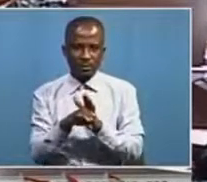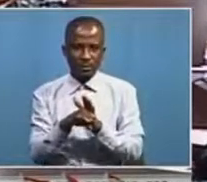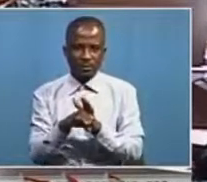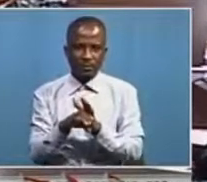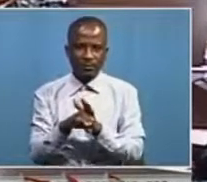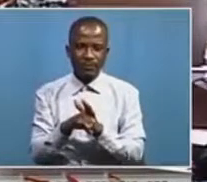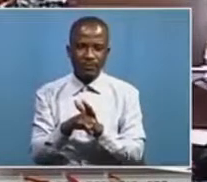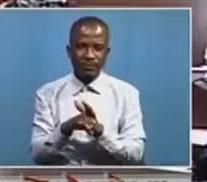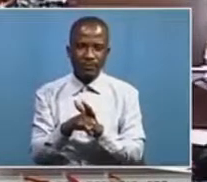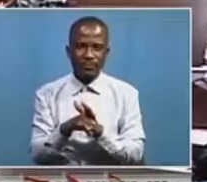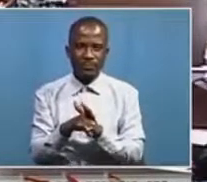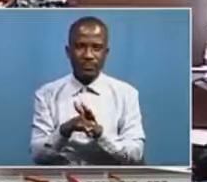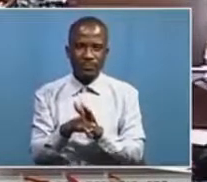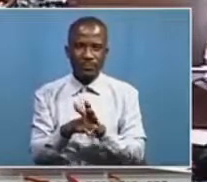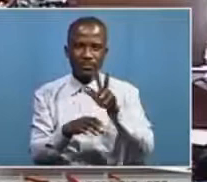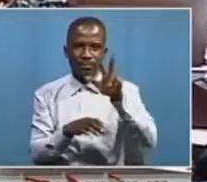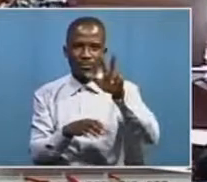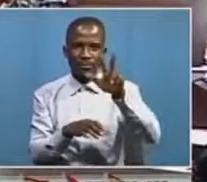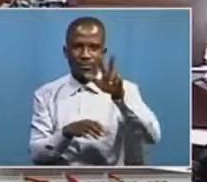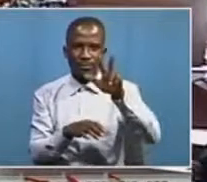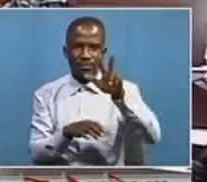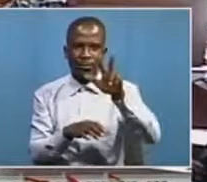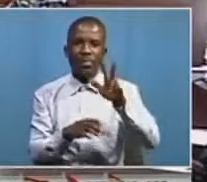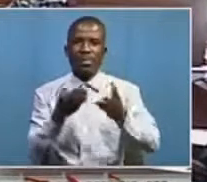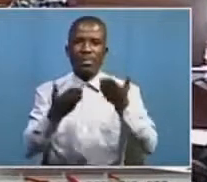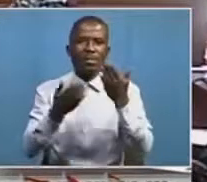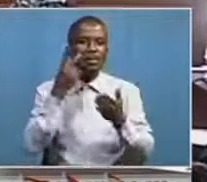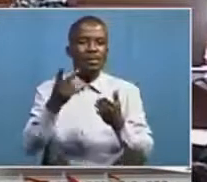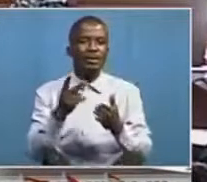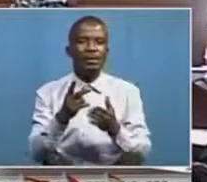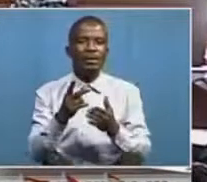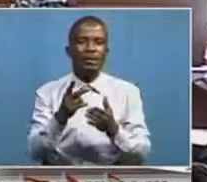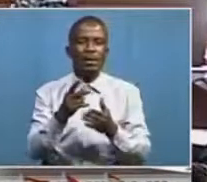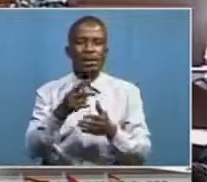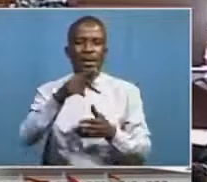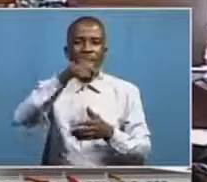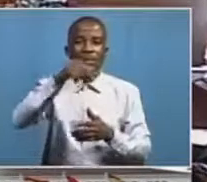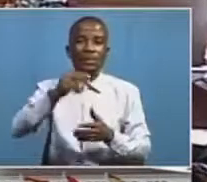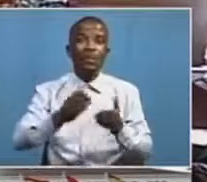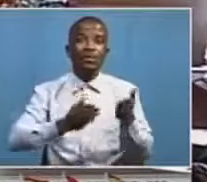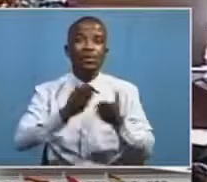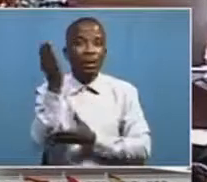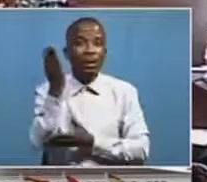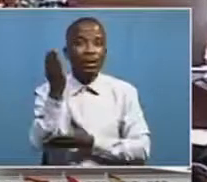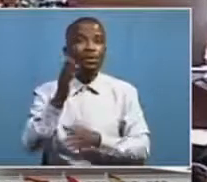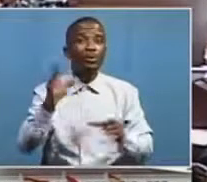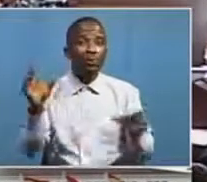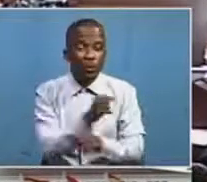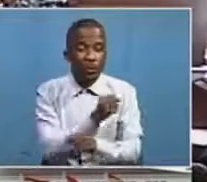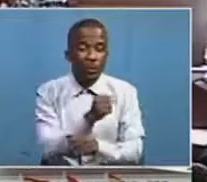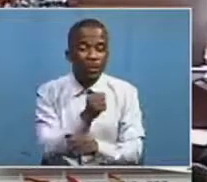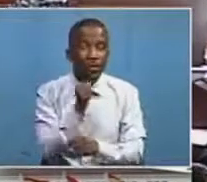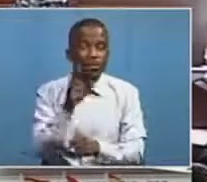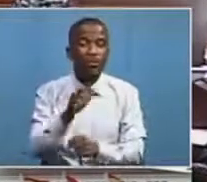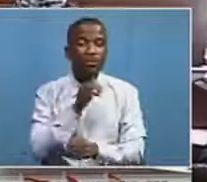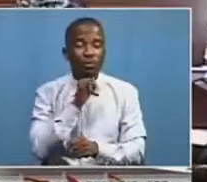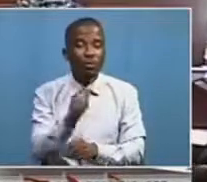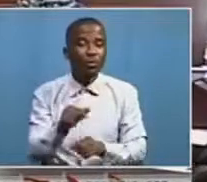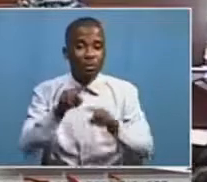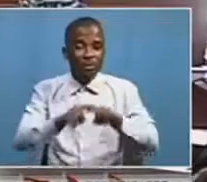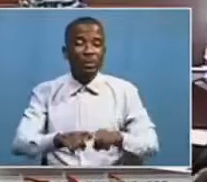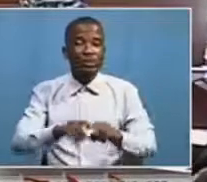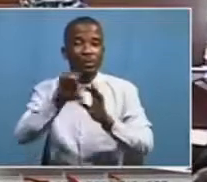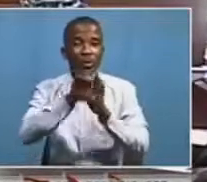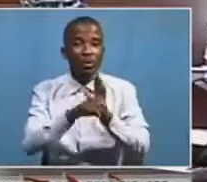1992 Constitution. 3, whether or not the second respondent still met the Article 63 clause 3 of the 1992